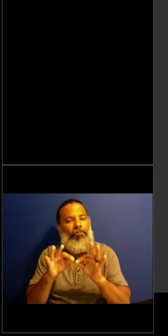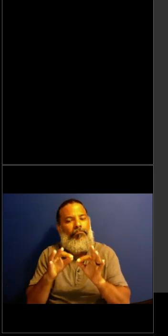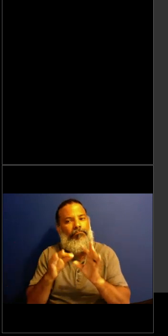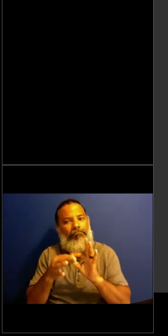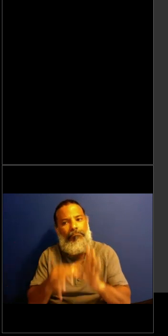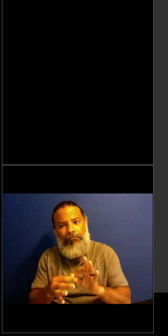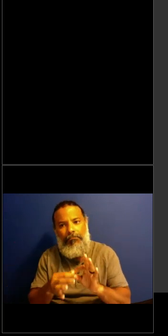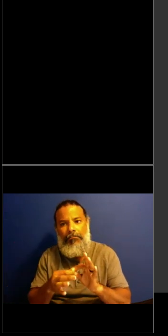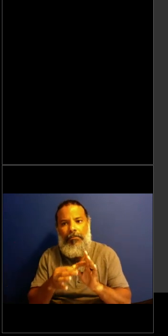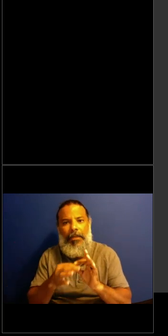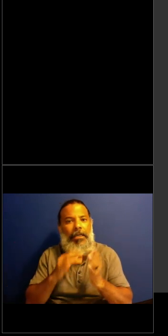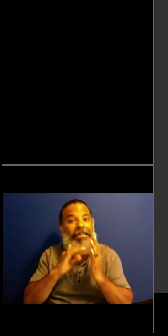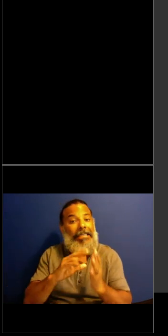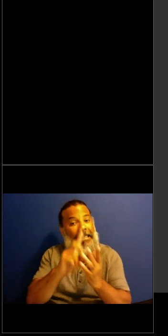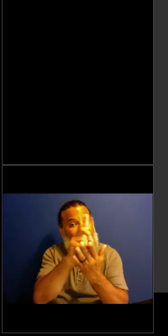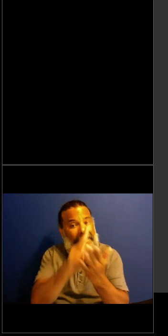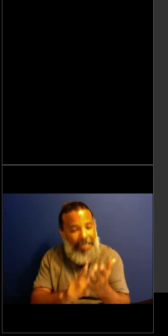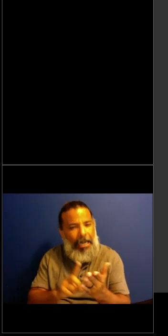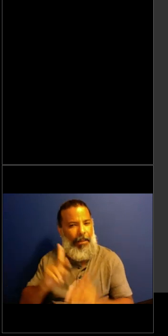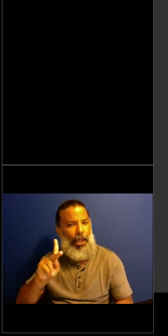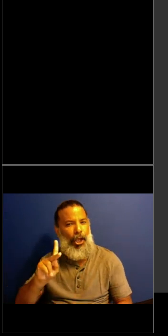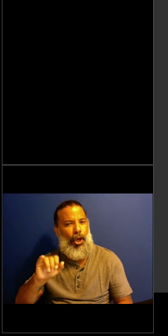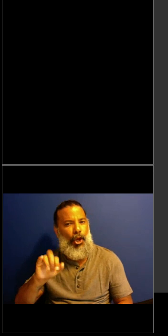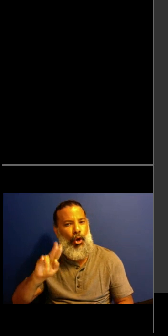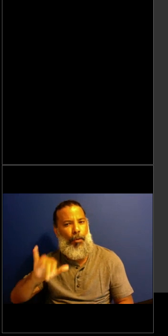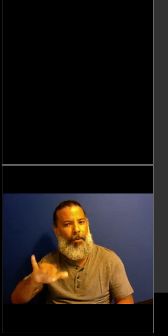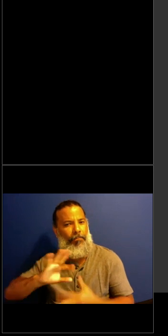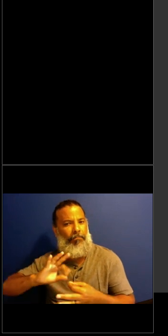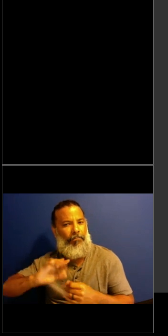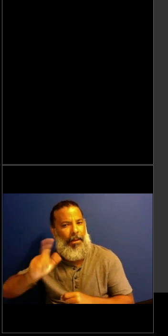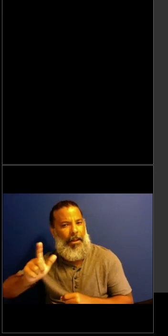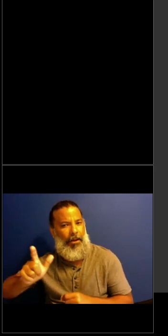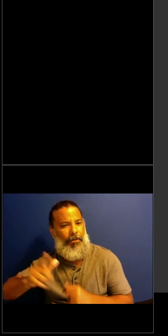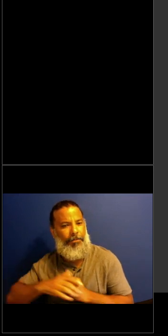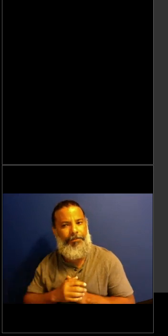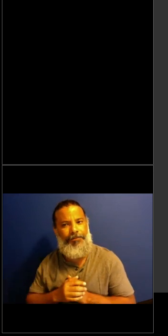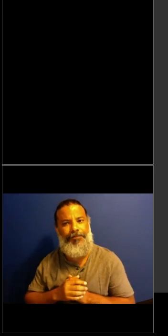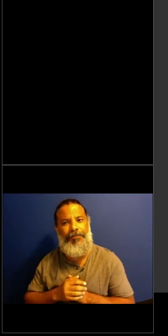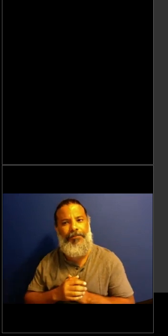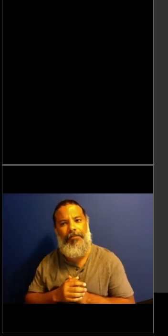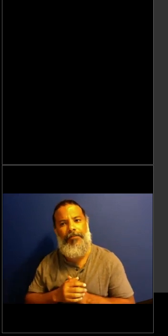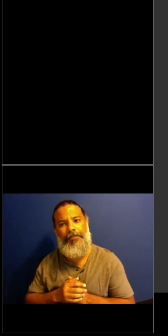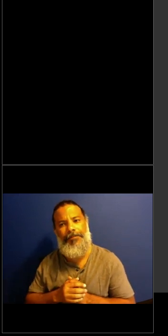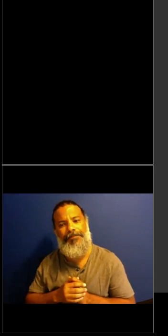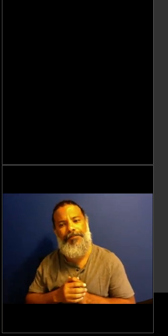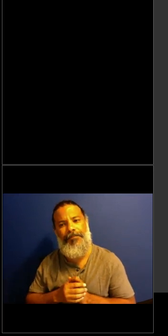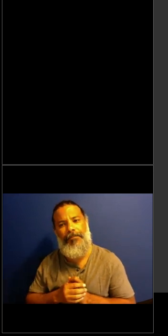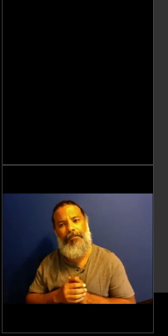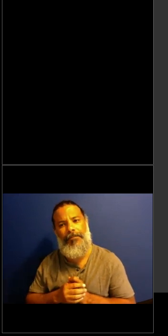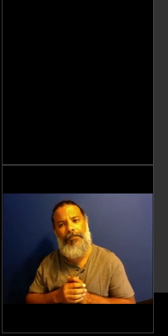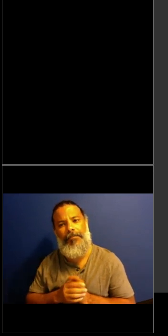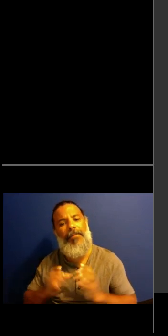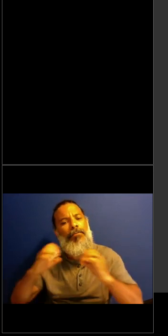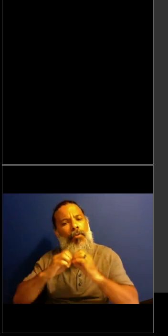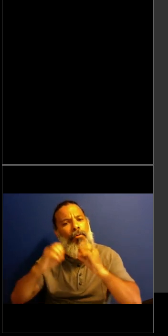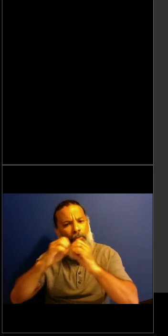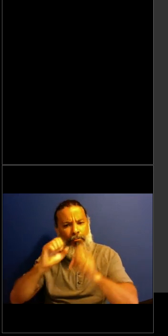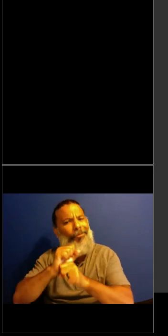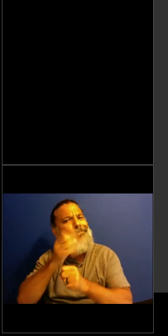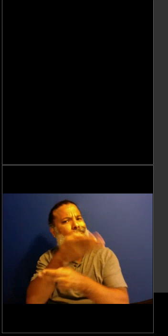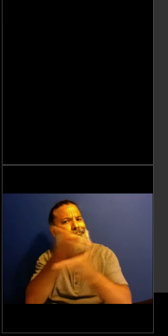study design, which I think Kirby's going to talk about a little bit later in the webinar. So there's more and more work that is being